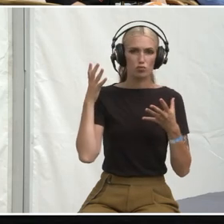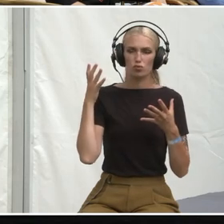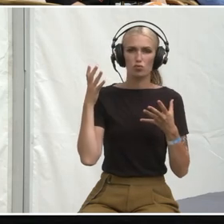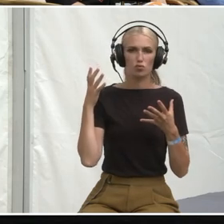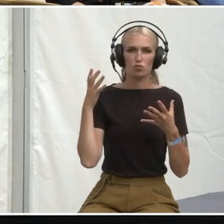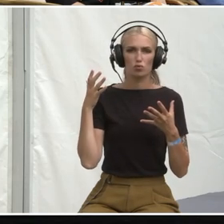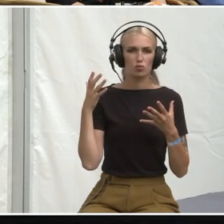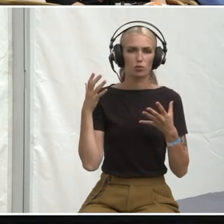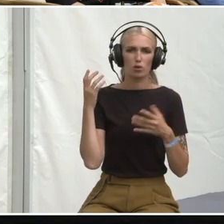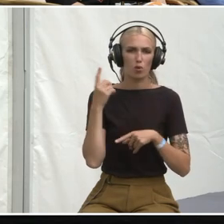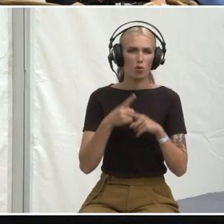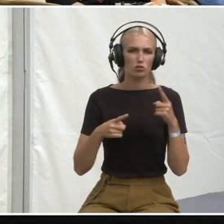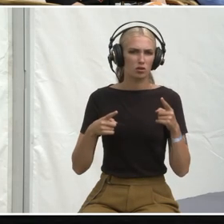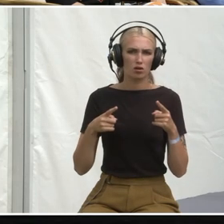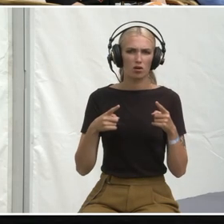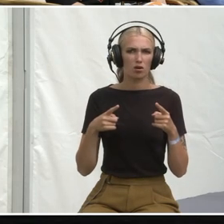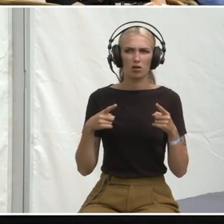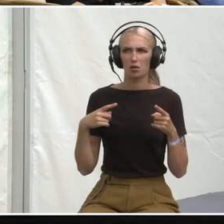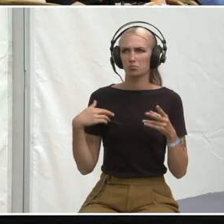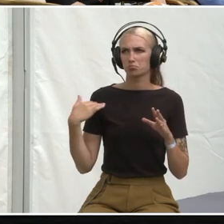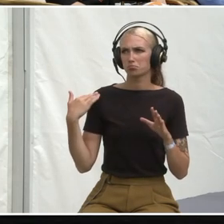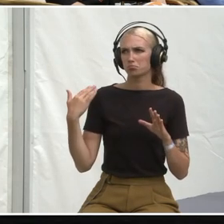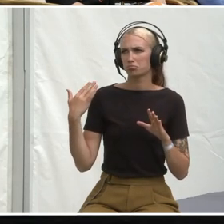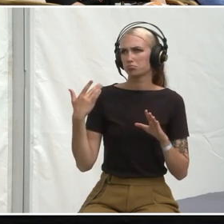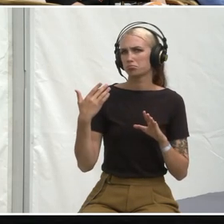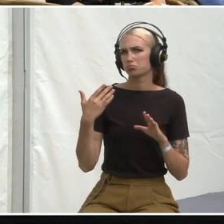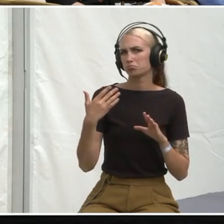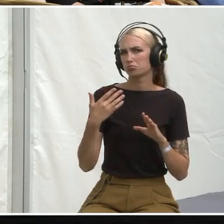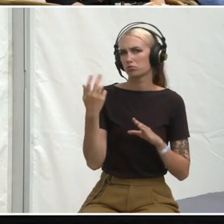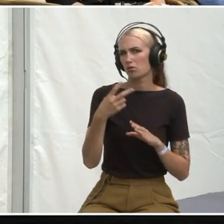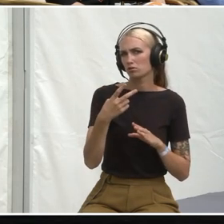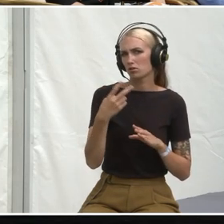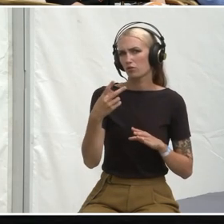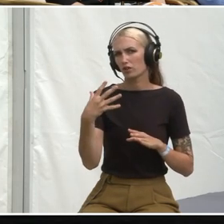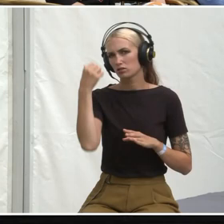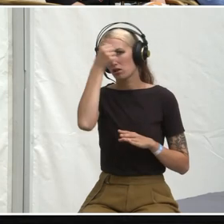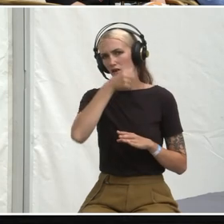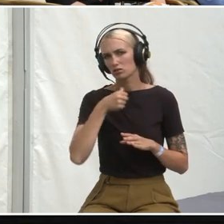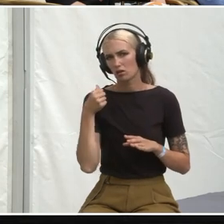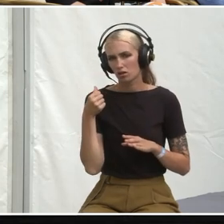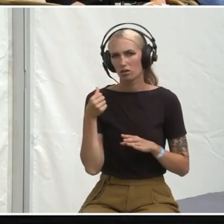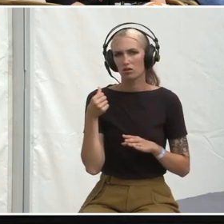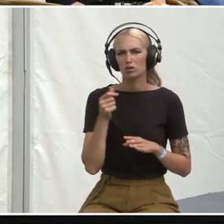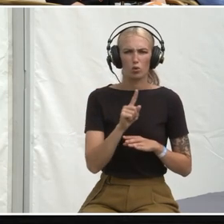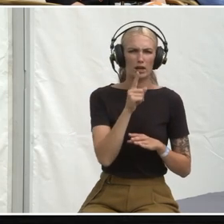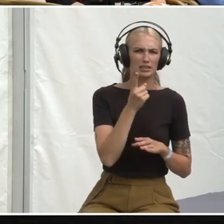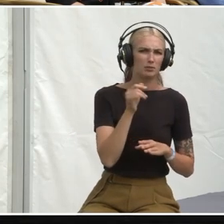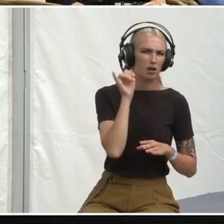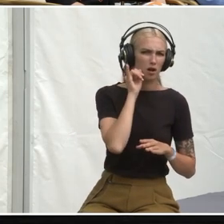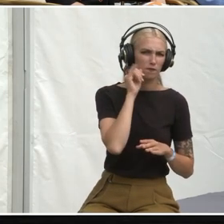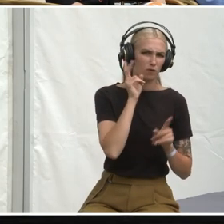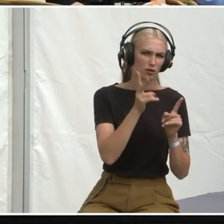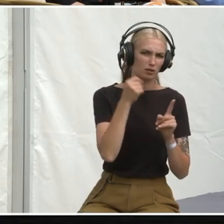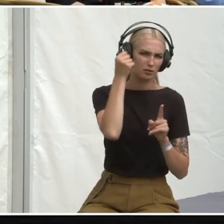all spheres of life for the past 20-25 years, though bearing in mind I think the first iPhone only came 12 years